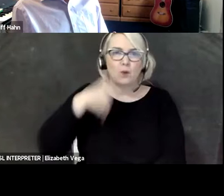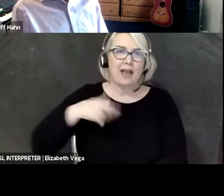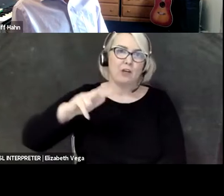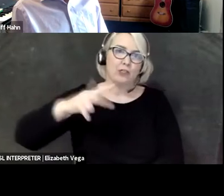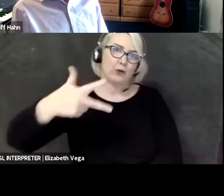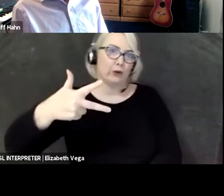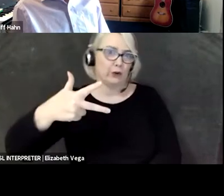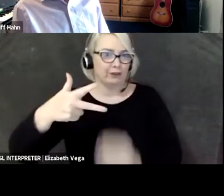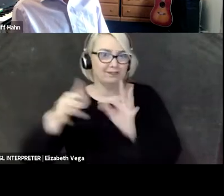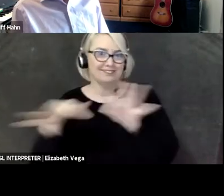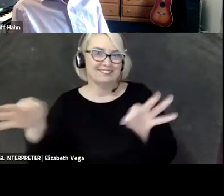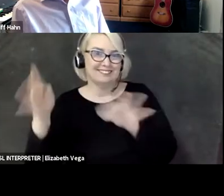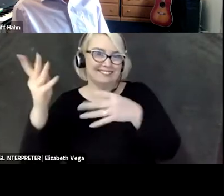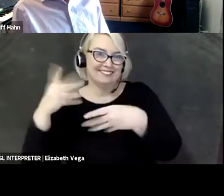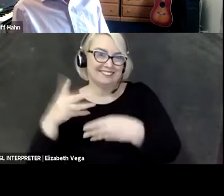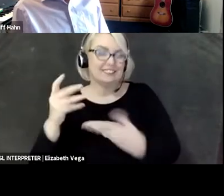I guess, depending upon the market,